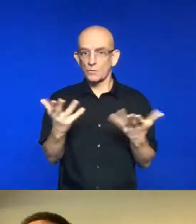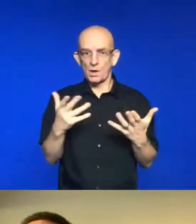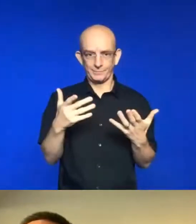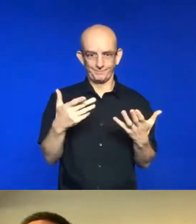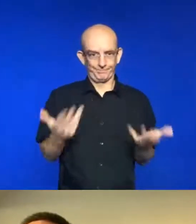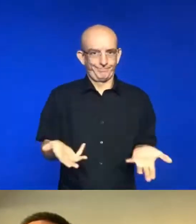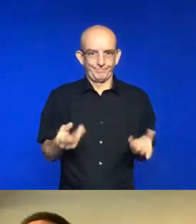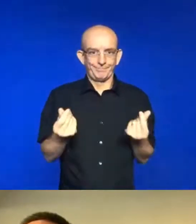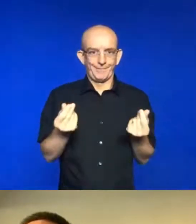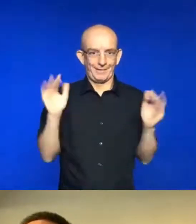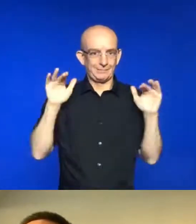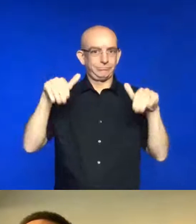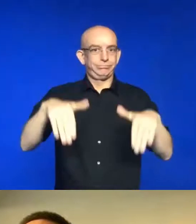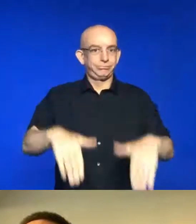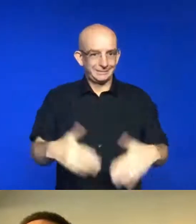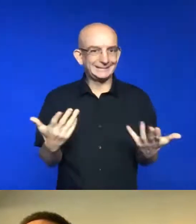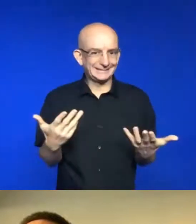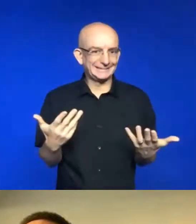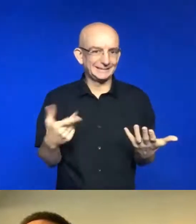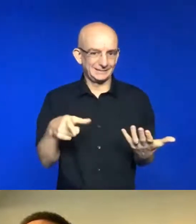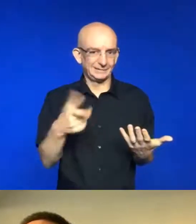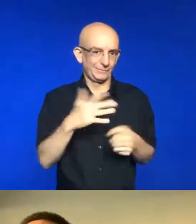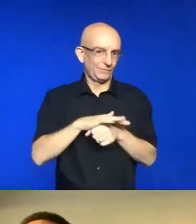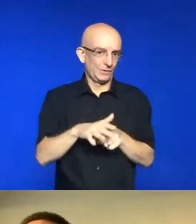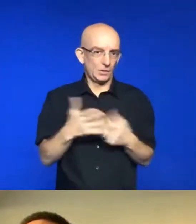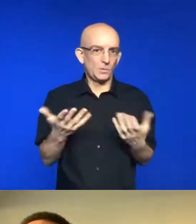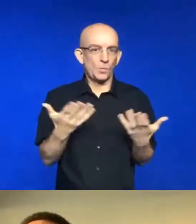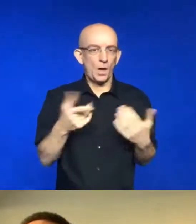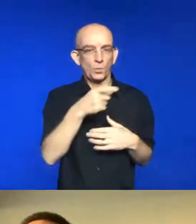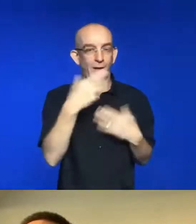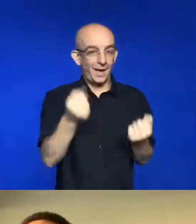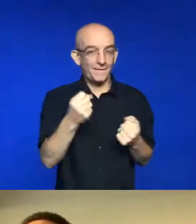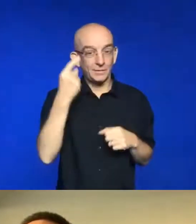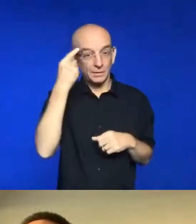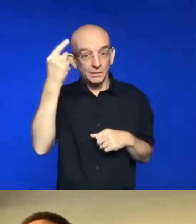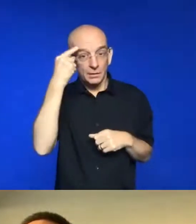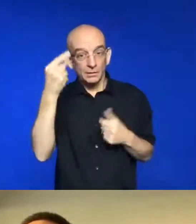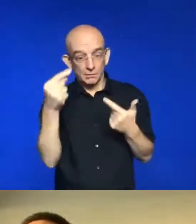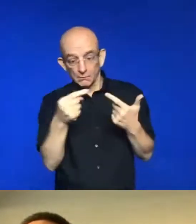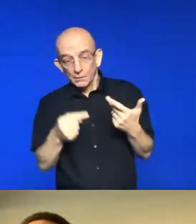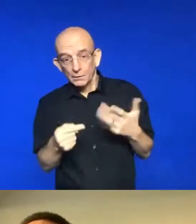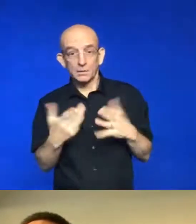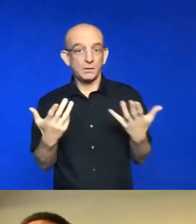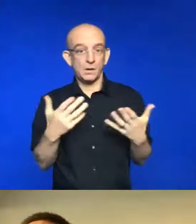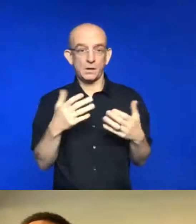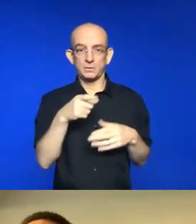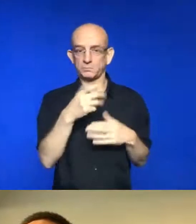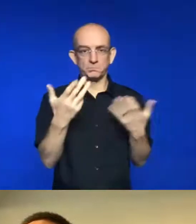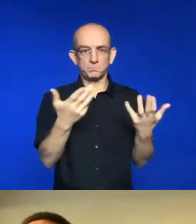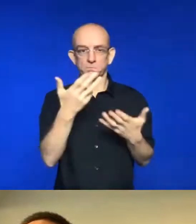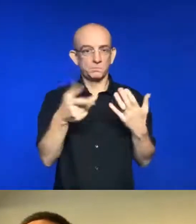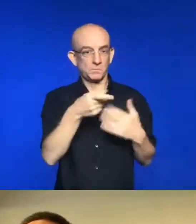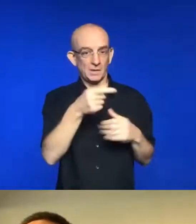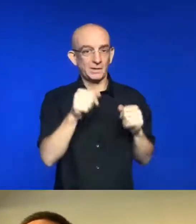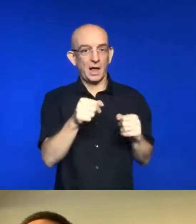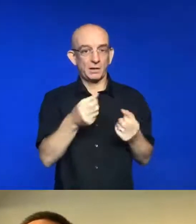the ideas, what are some of the tips, if may I say, that you can share with the participant